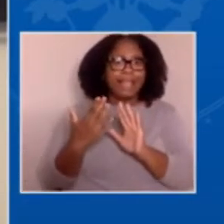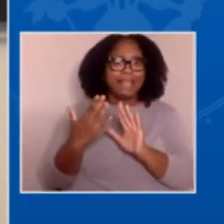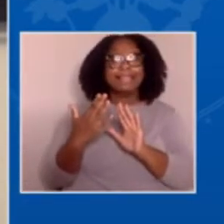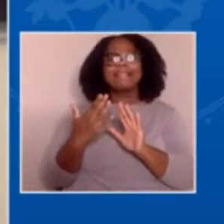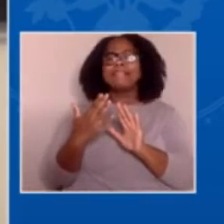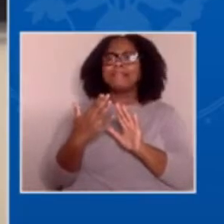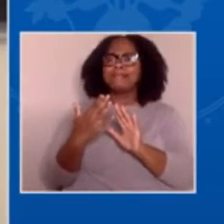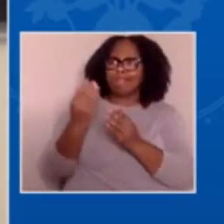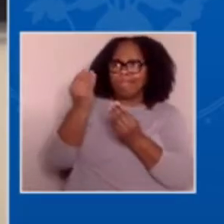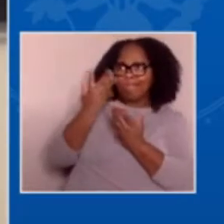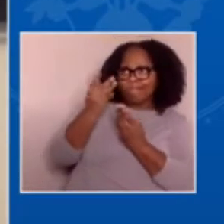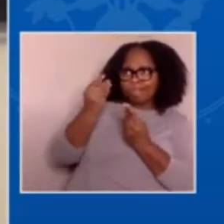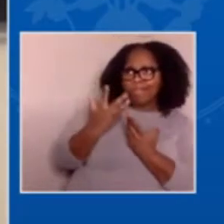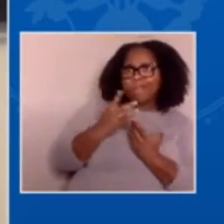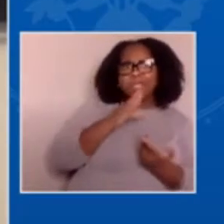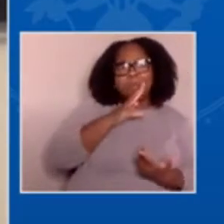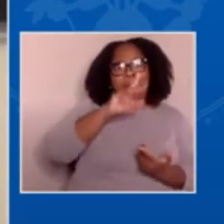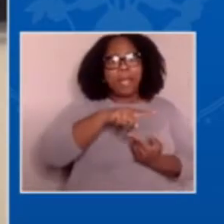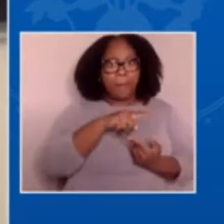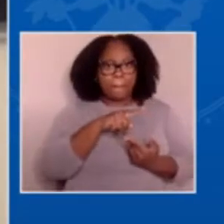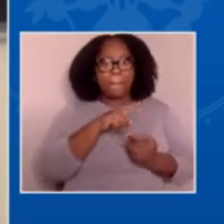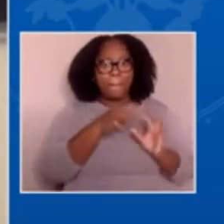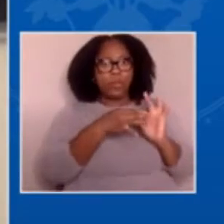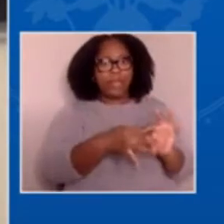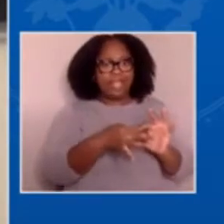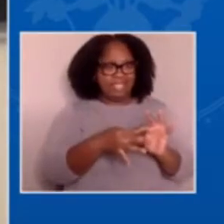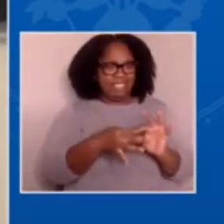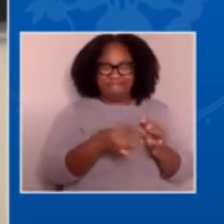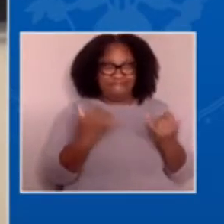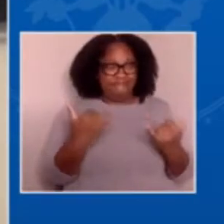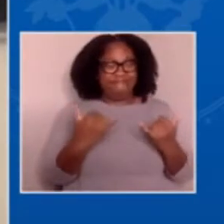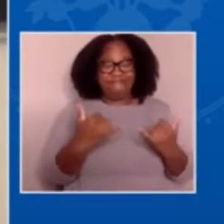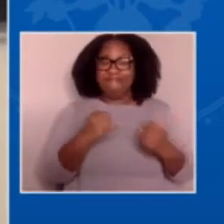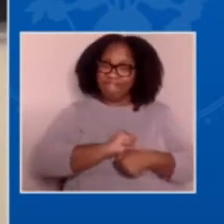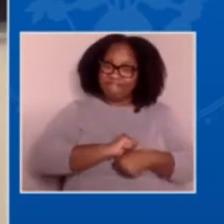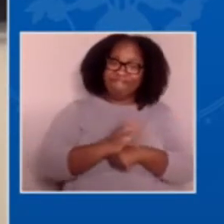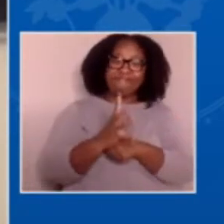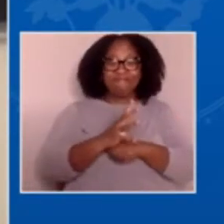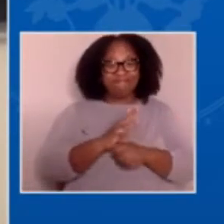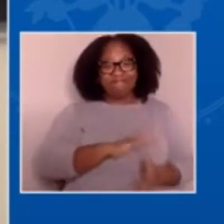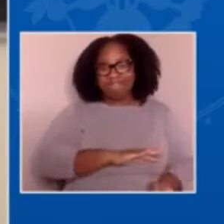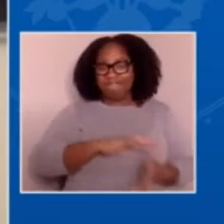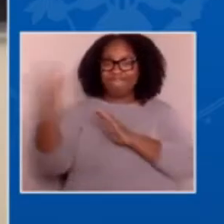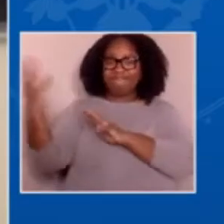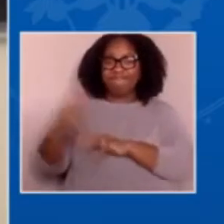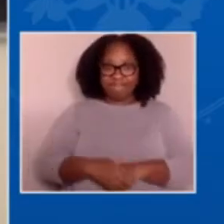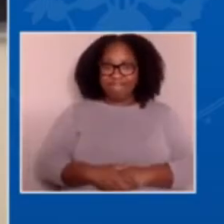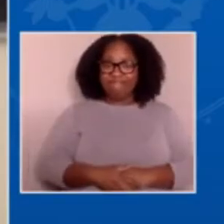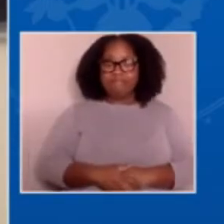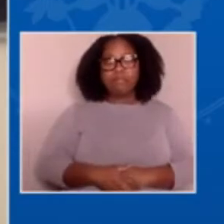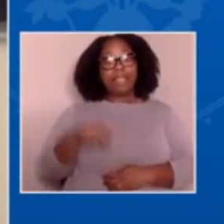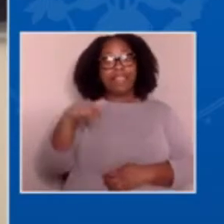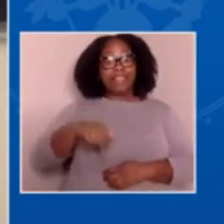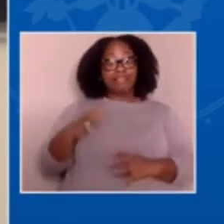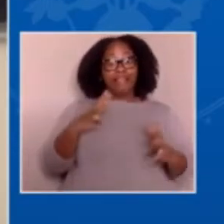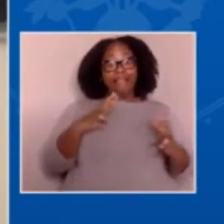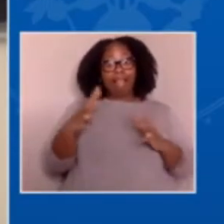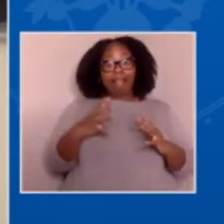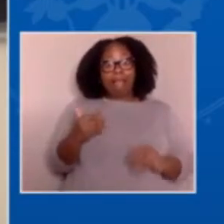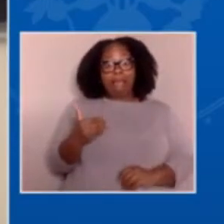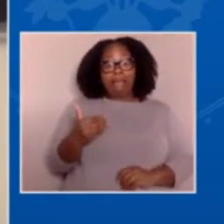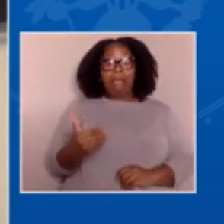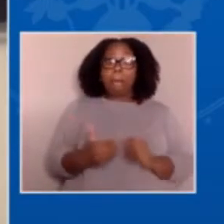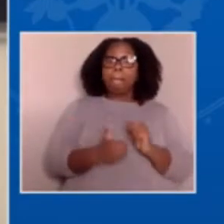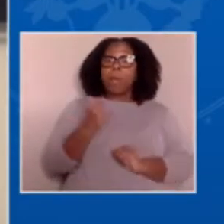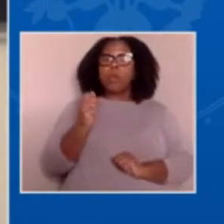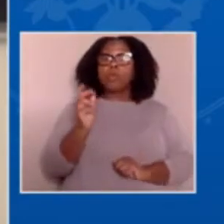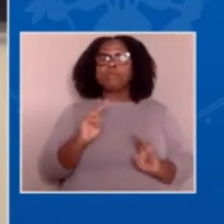on uh speak out about the crisis facing our country uh we know this is in a holiday season that uh most people um